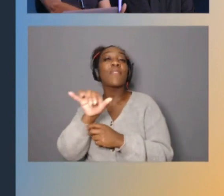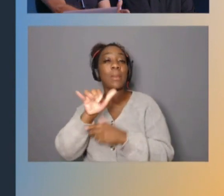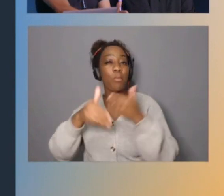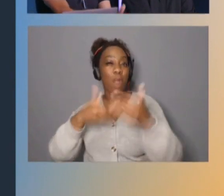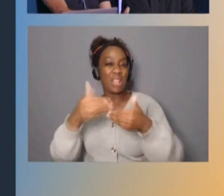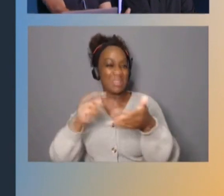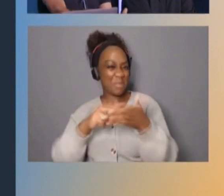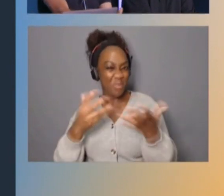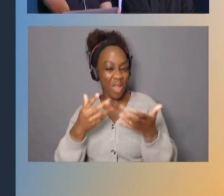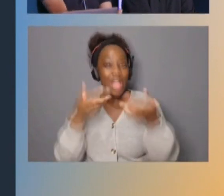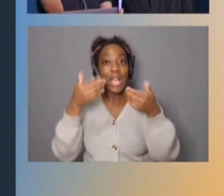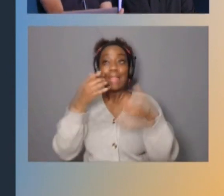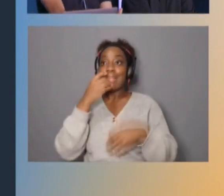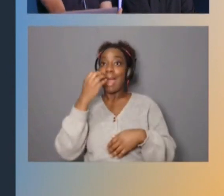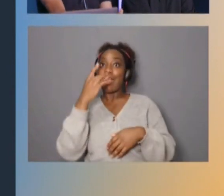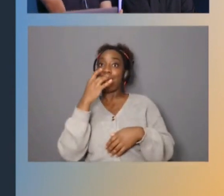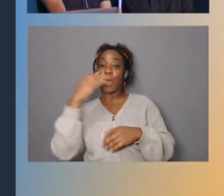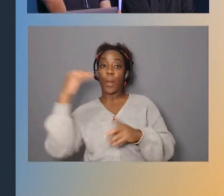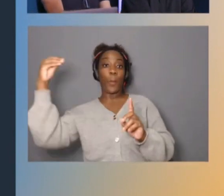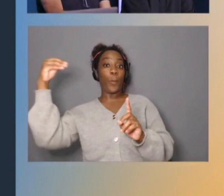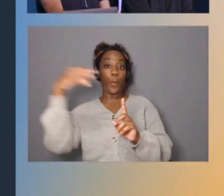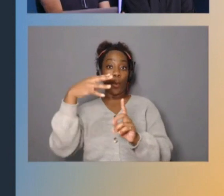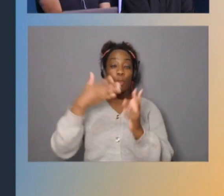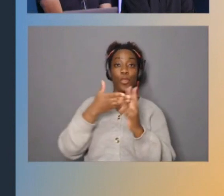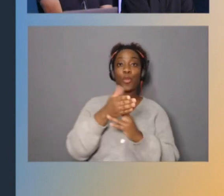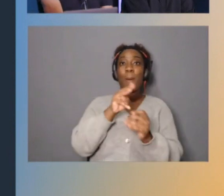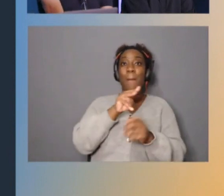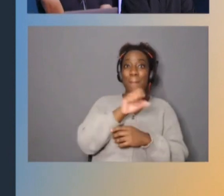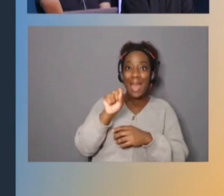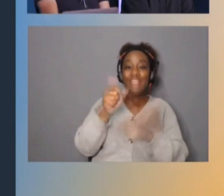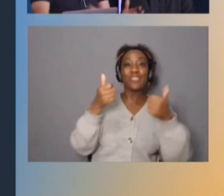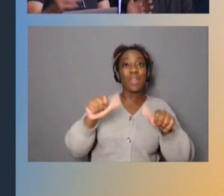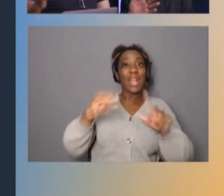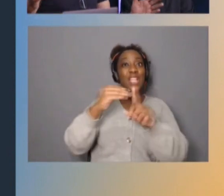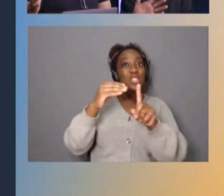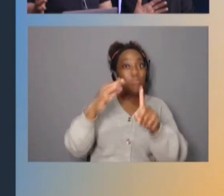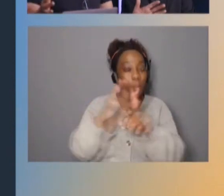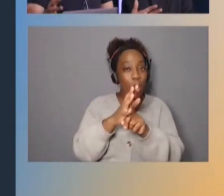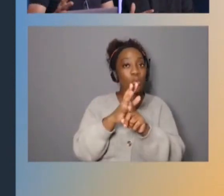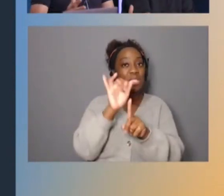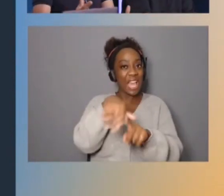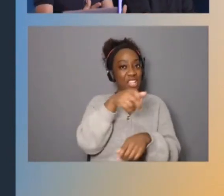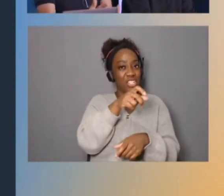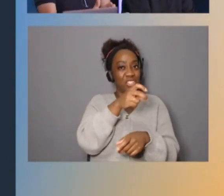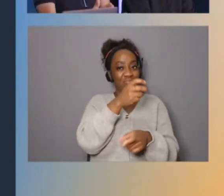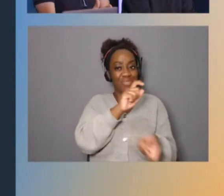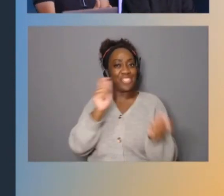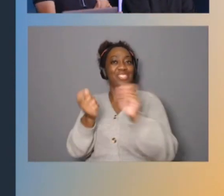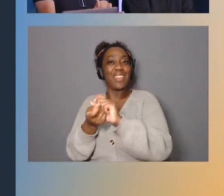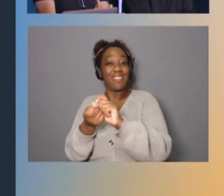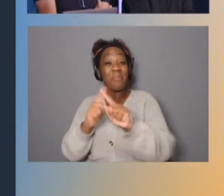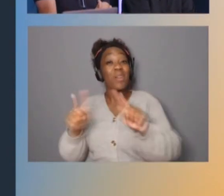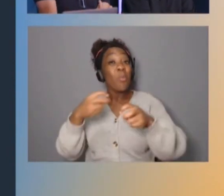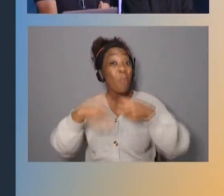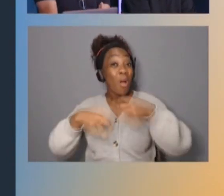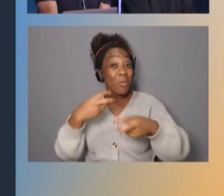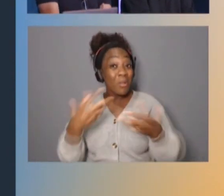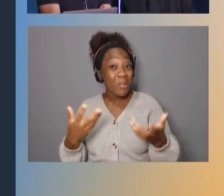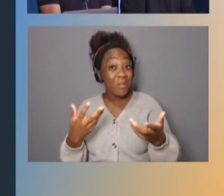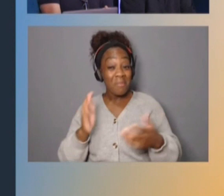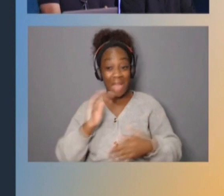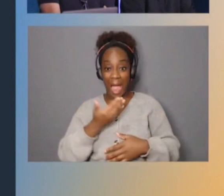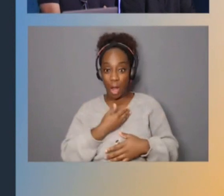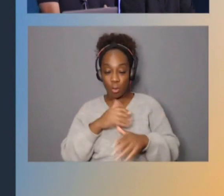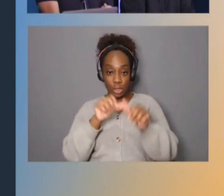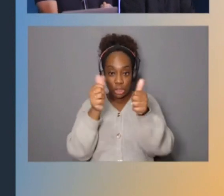to expose the surface and create that chip. The problem is our geometries are now so small that they're smaller than a wavelength